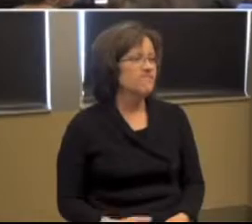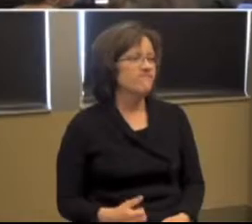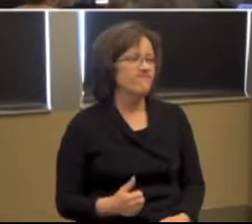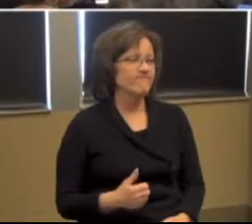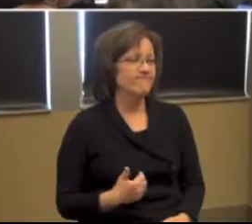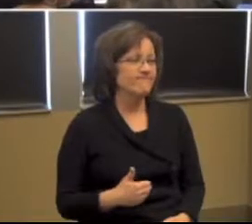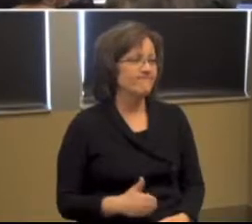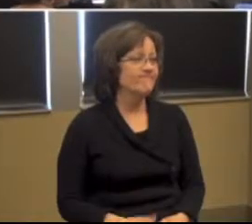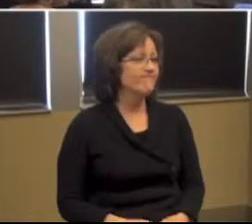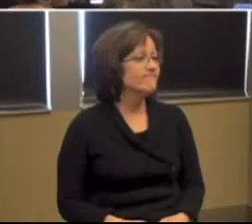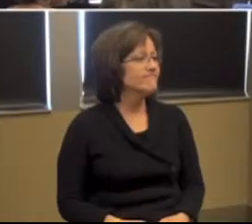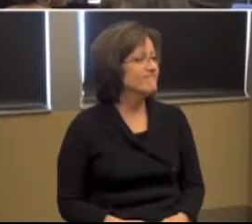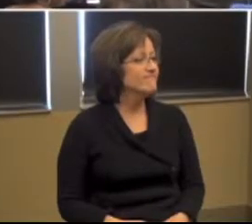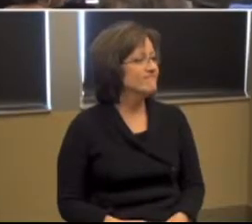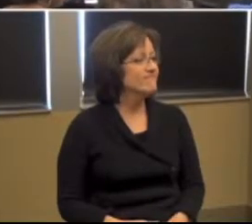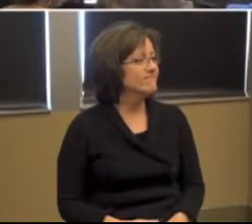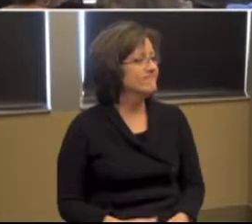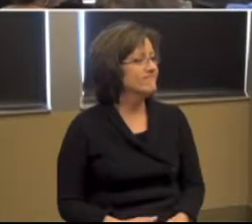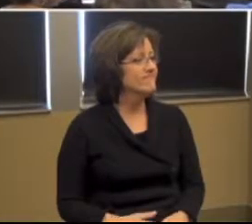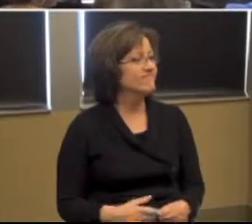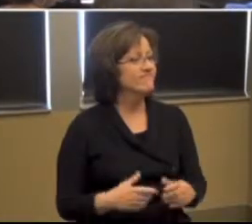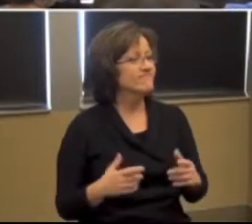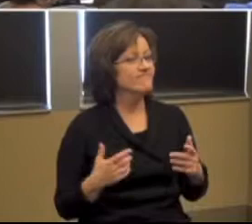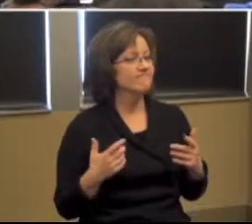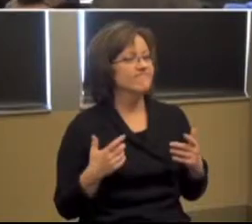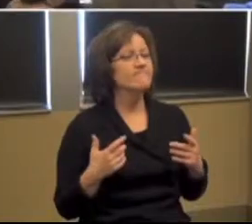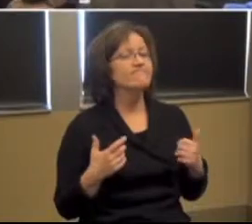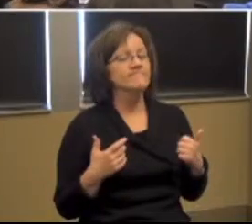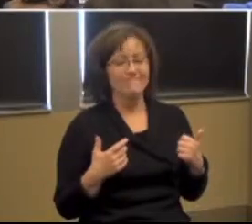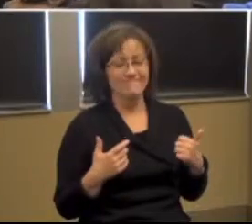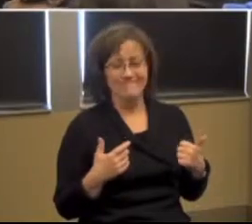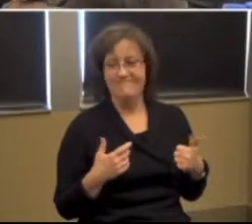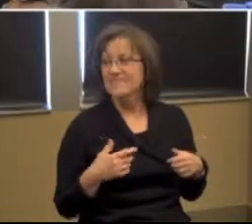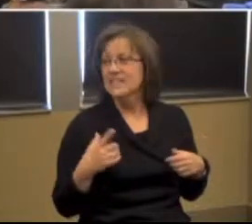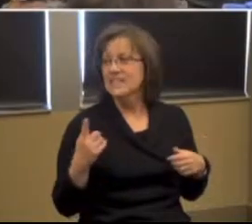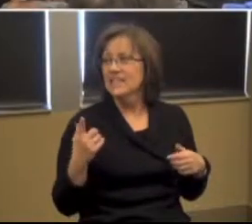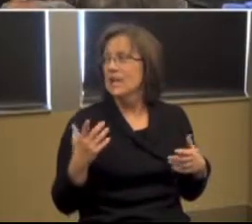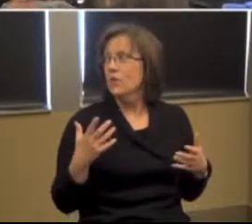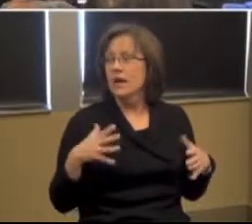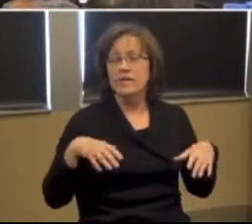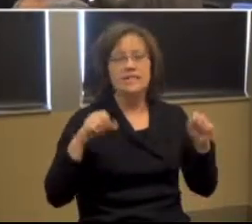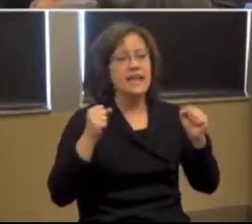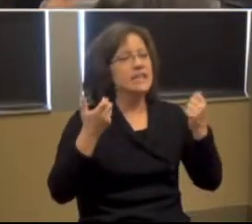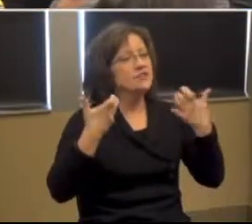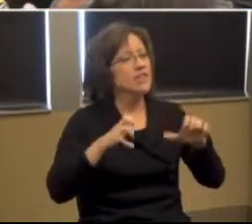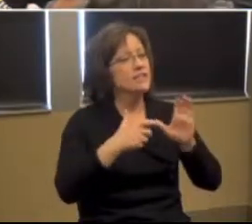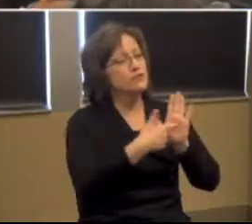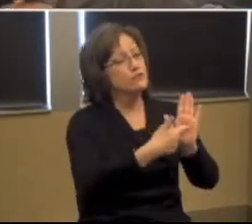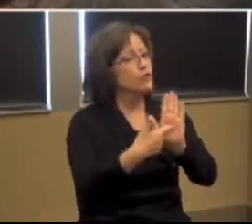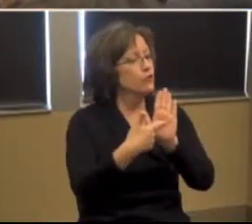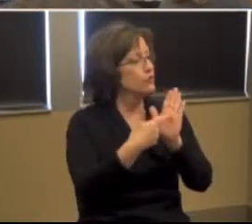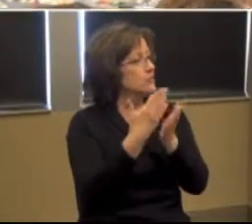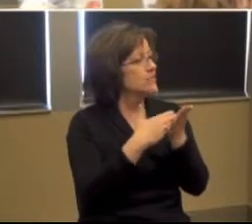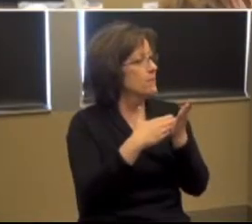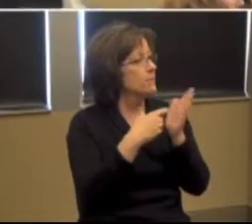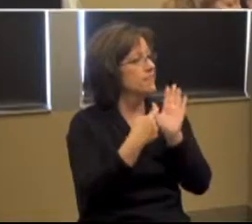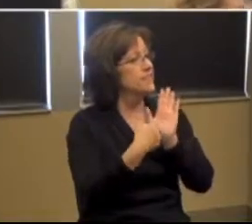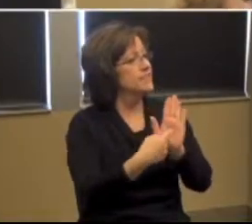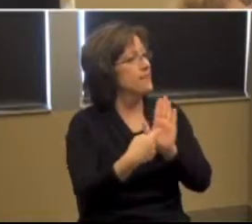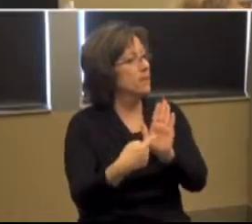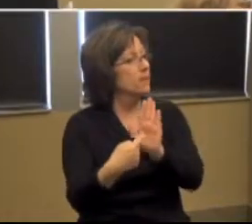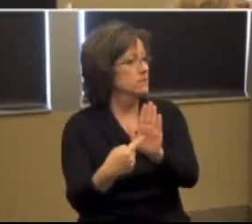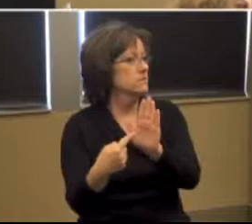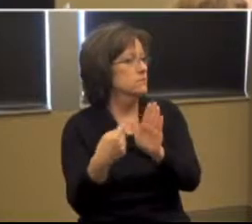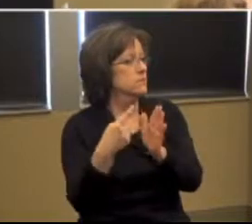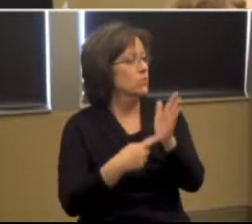I just want to take the chance to show you all just some examples of what some of these